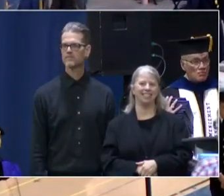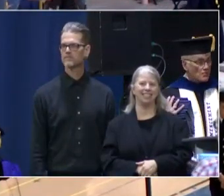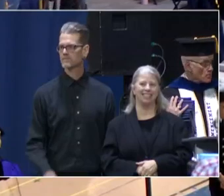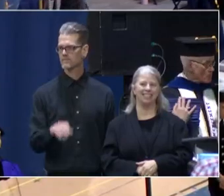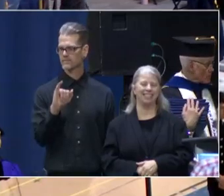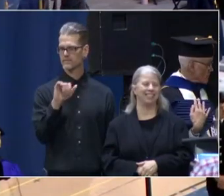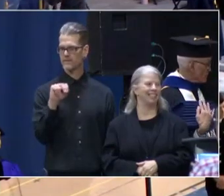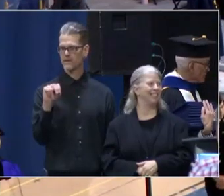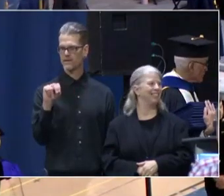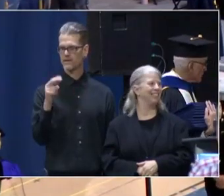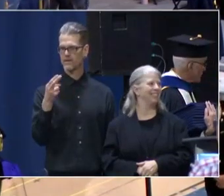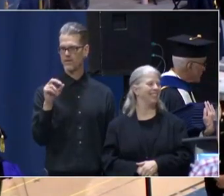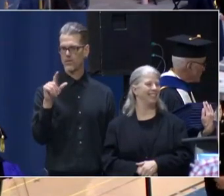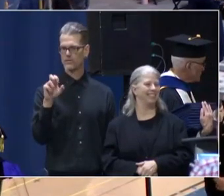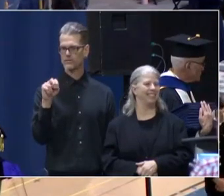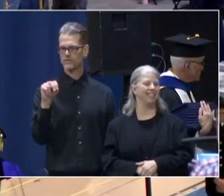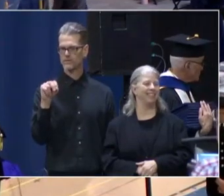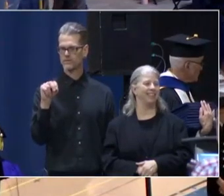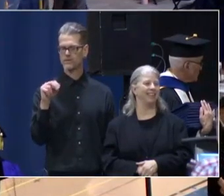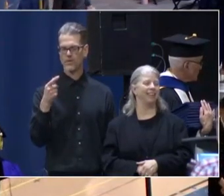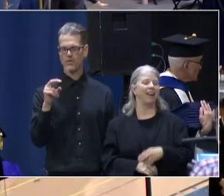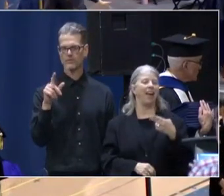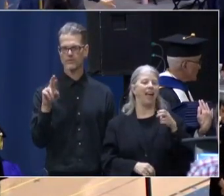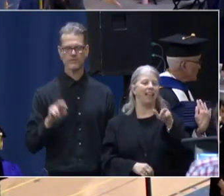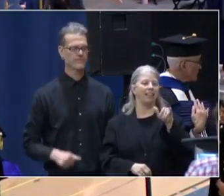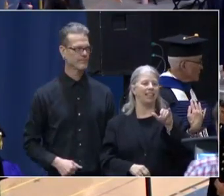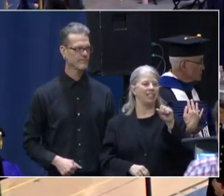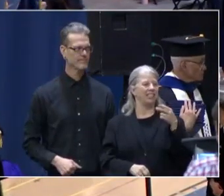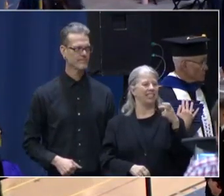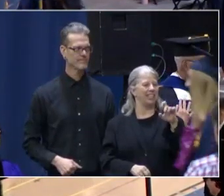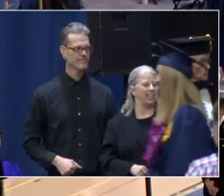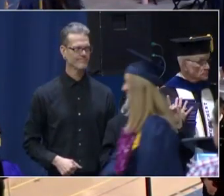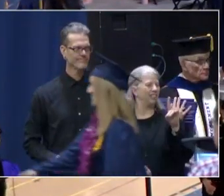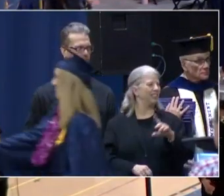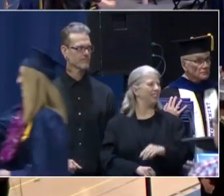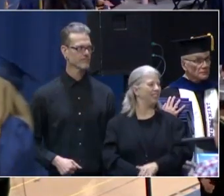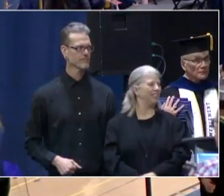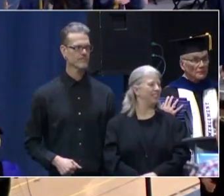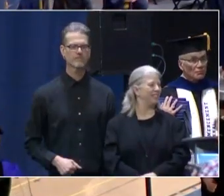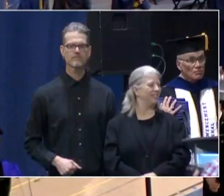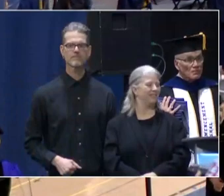Ian Heaster. Hallie Shield.